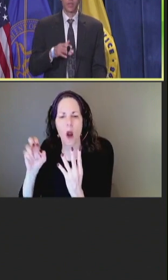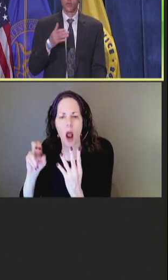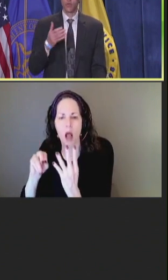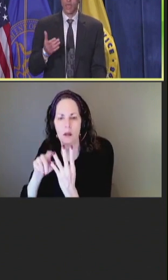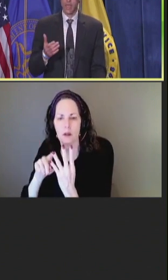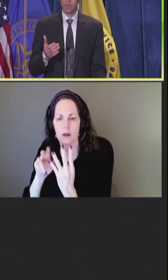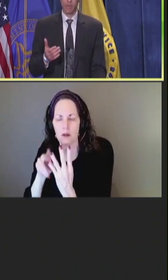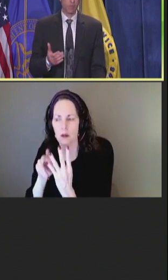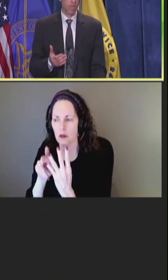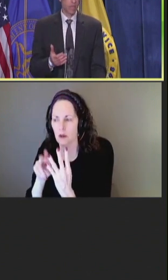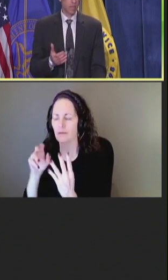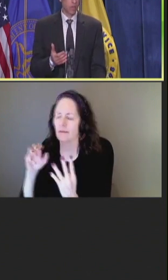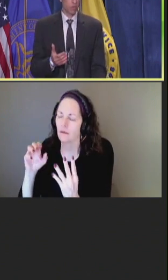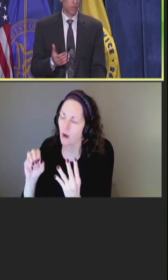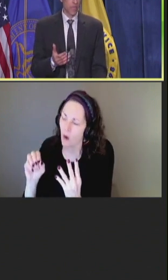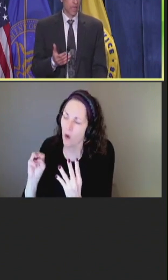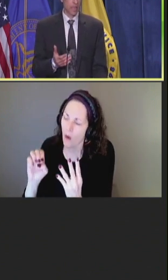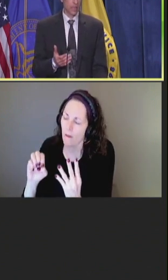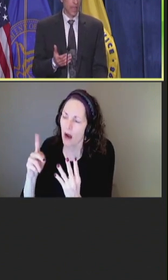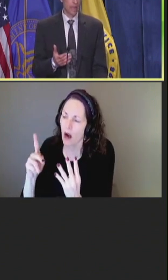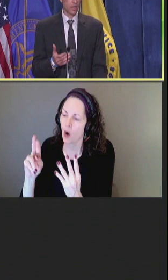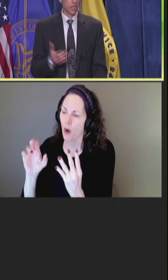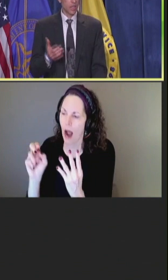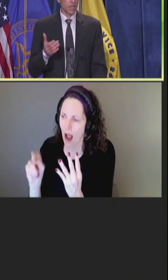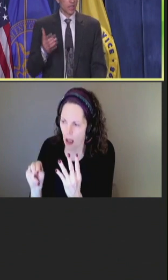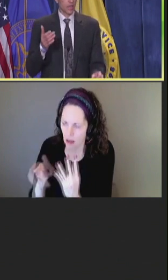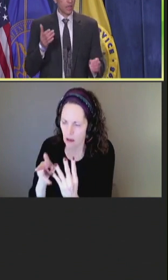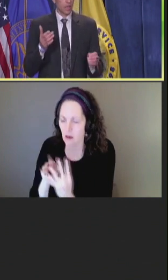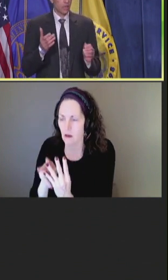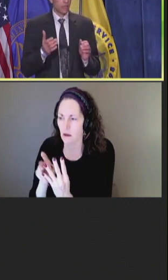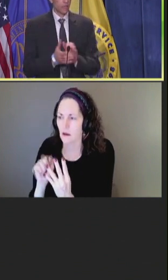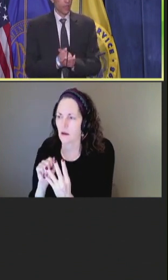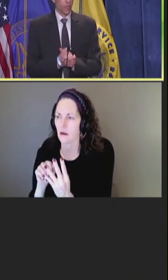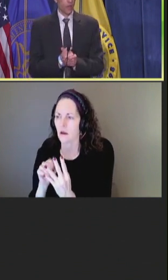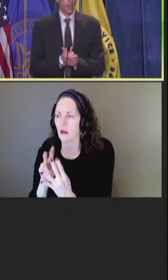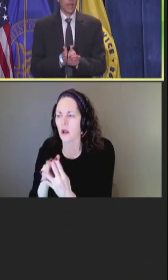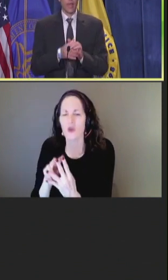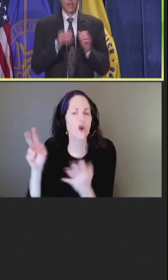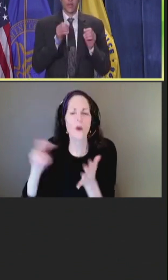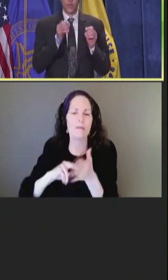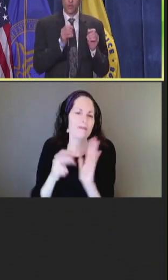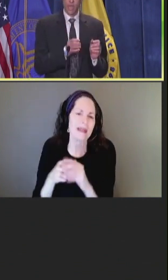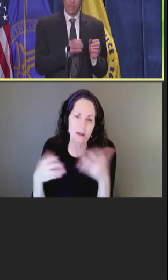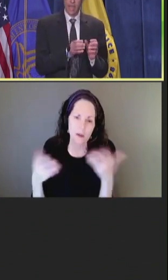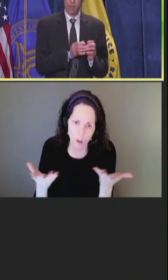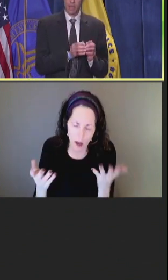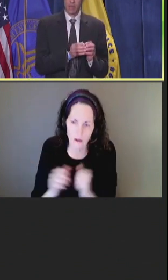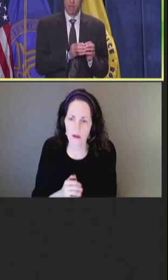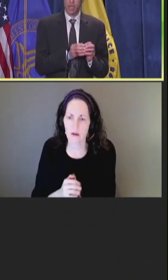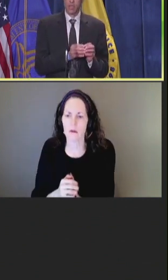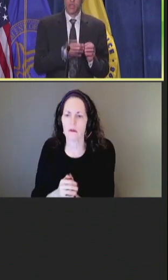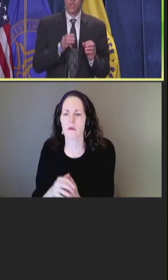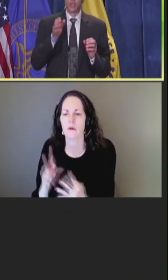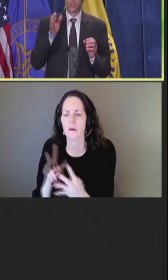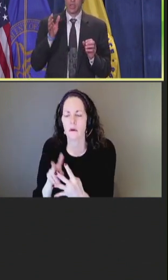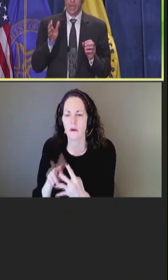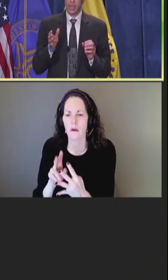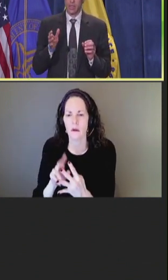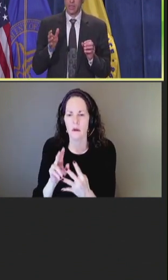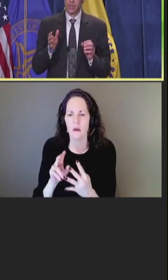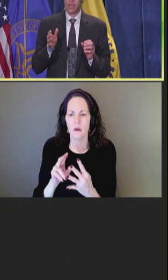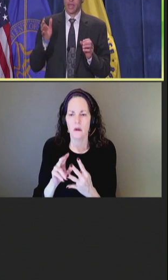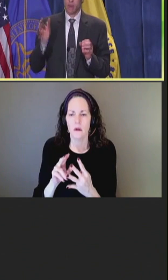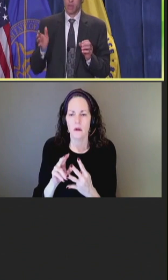the neutralizing antibody response. What we're saying is that the neutralizing antibody response to